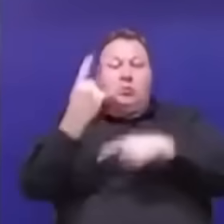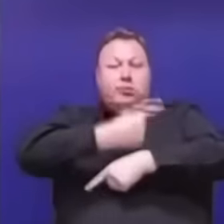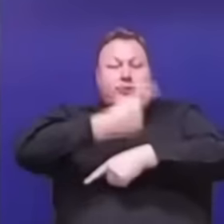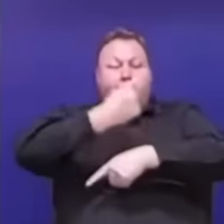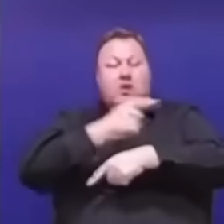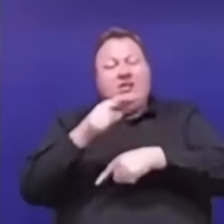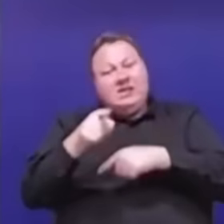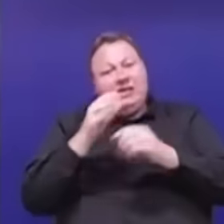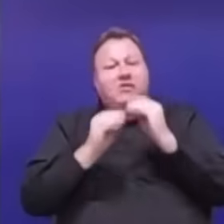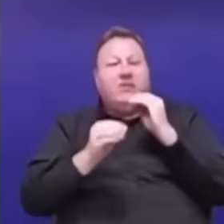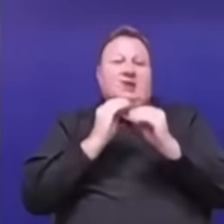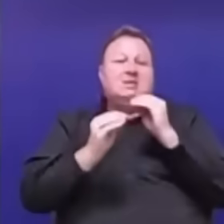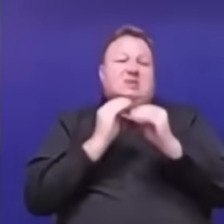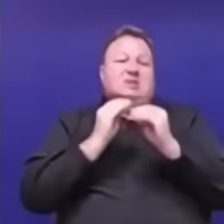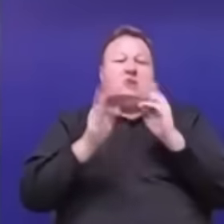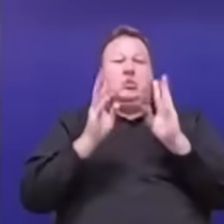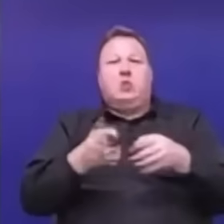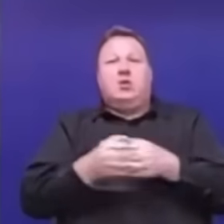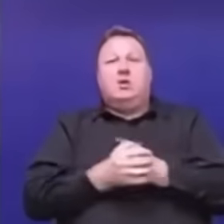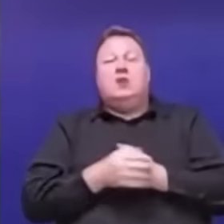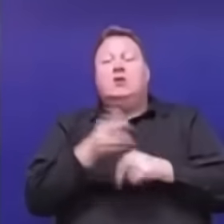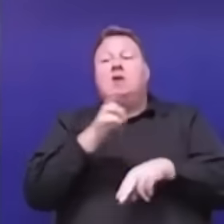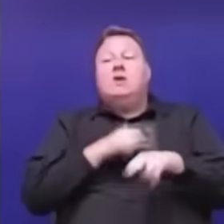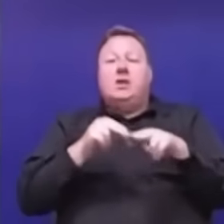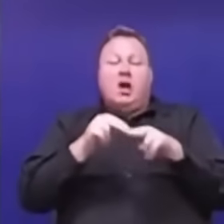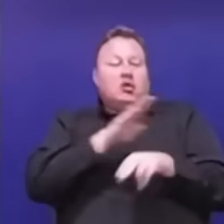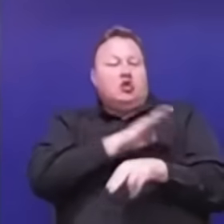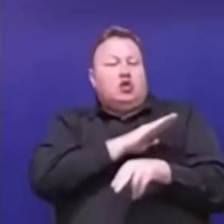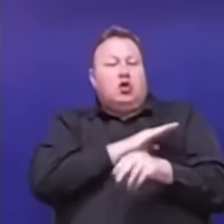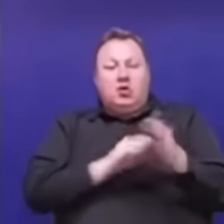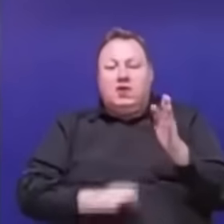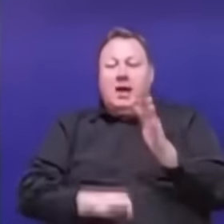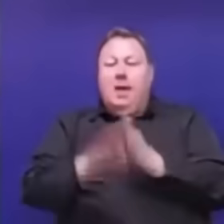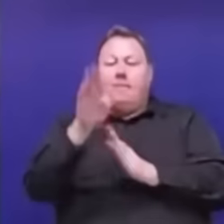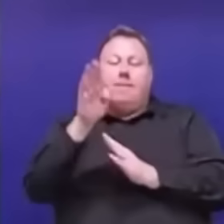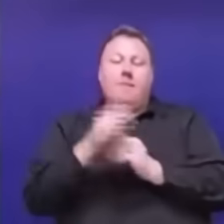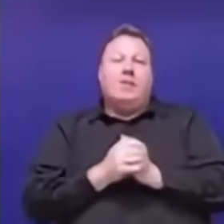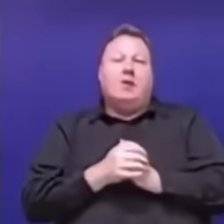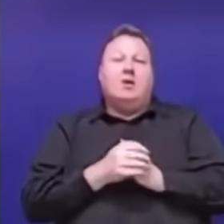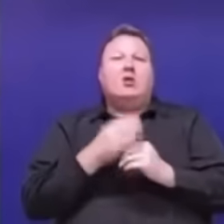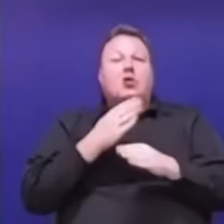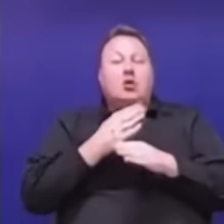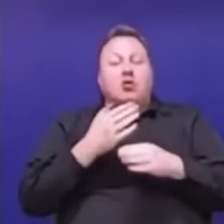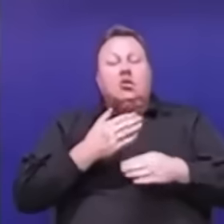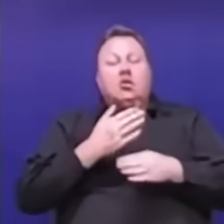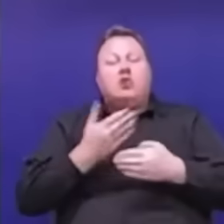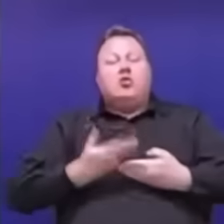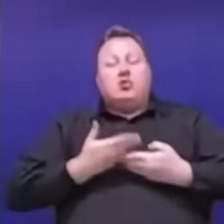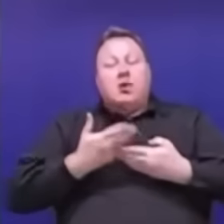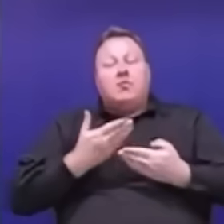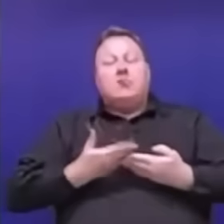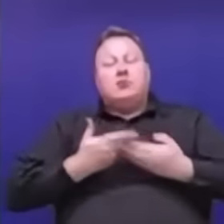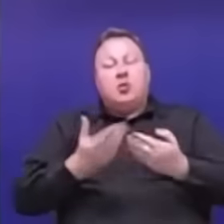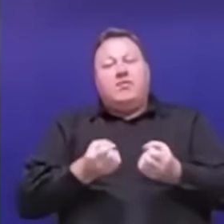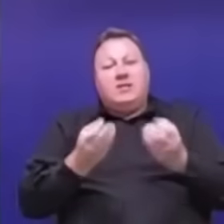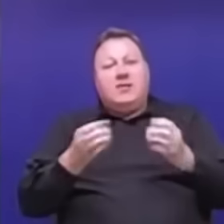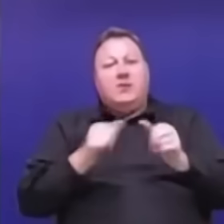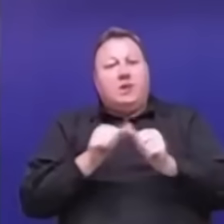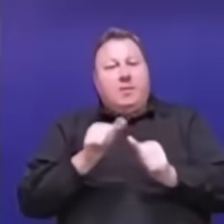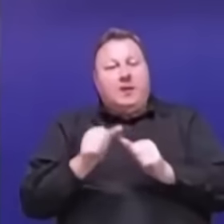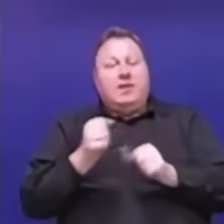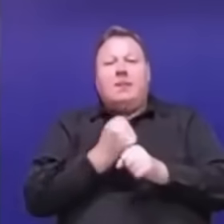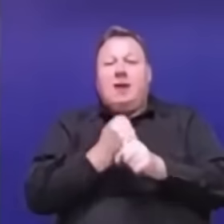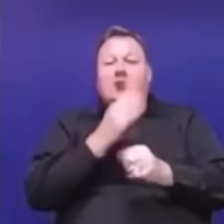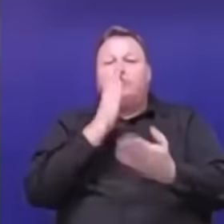directly enhancing national security, improving the efficiency of service delivery, and repositioning Home Affairs as a powerful economic